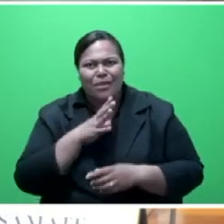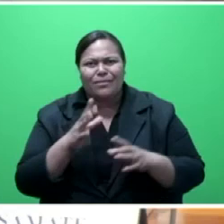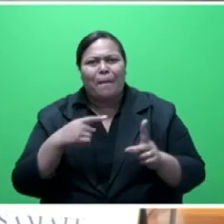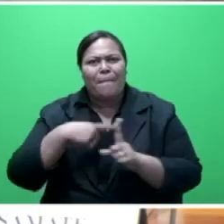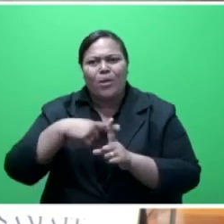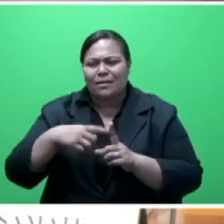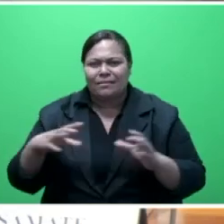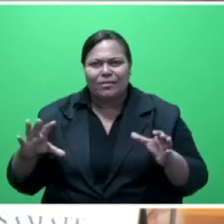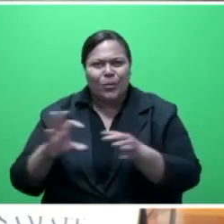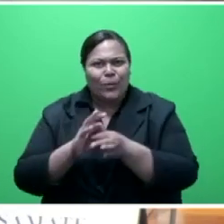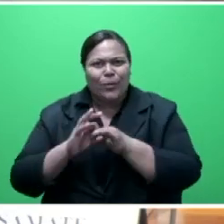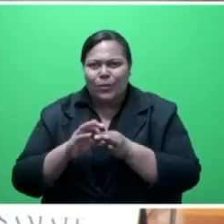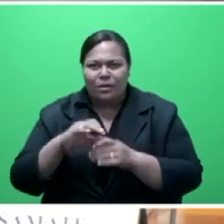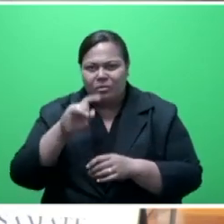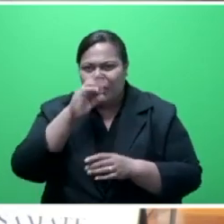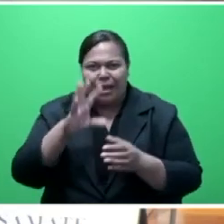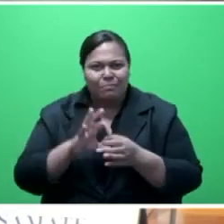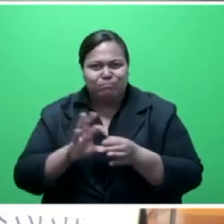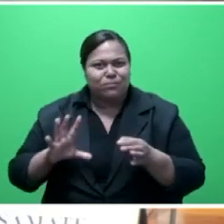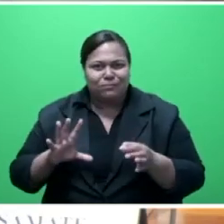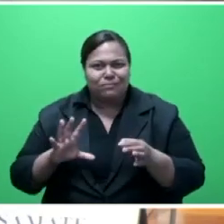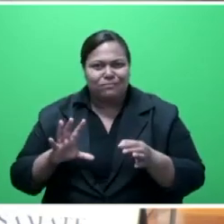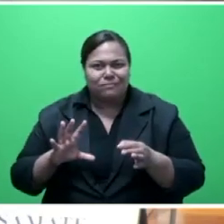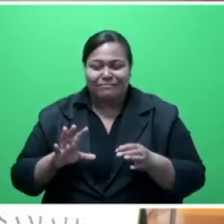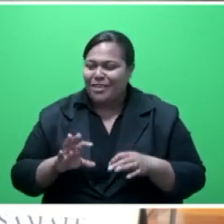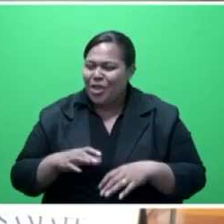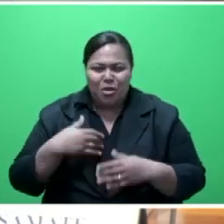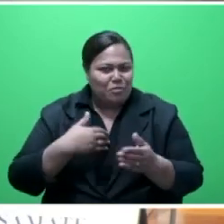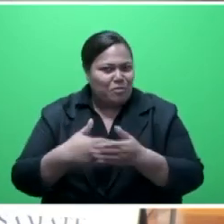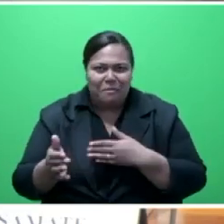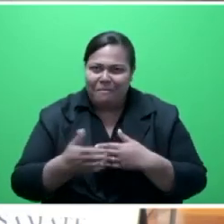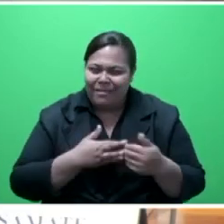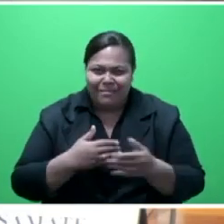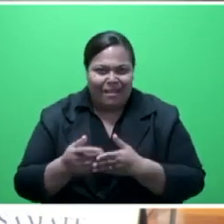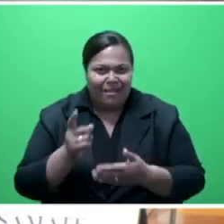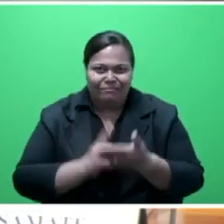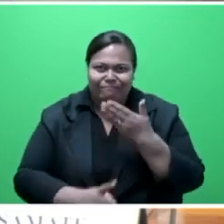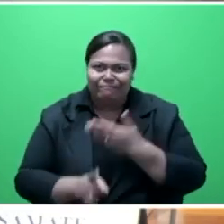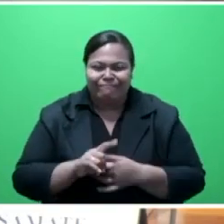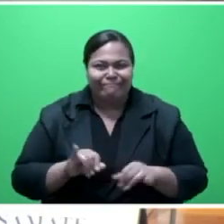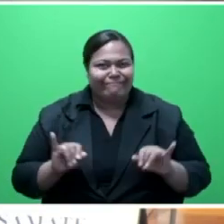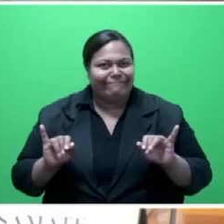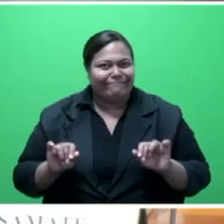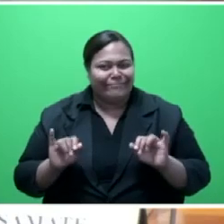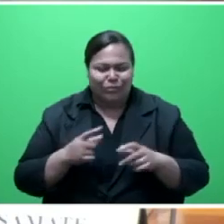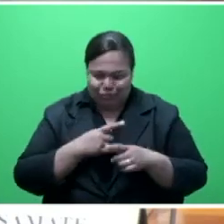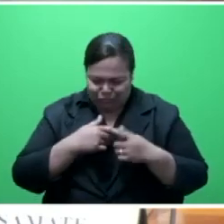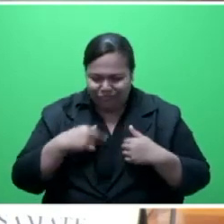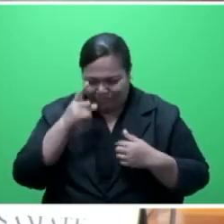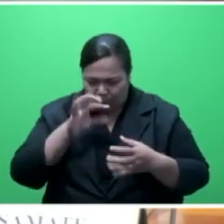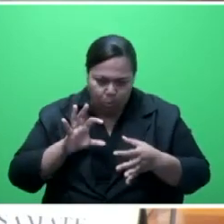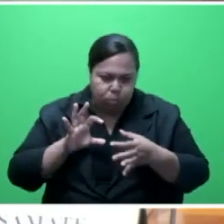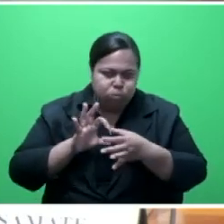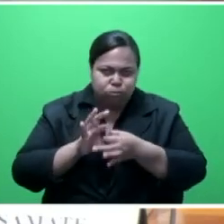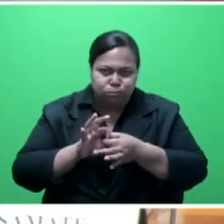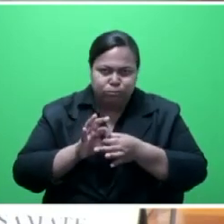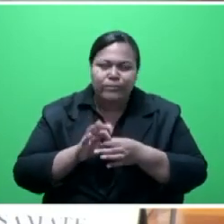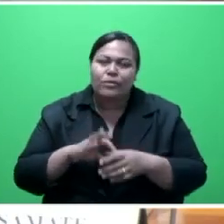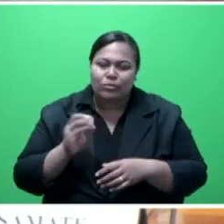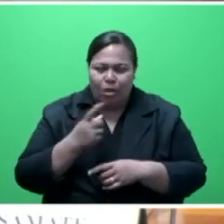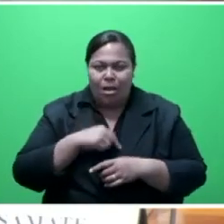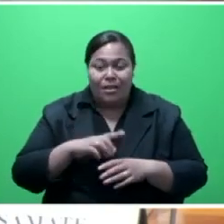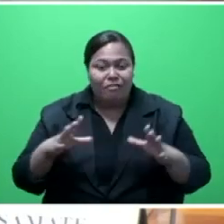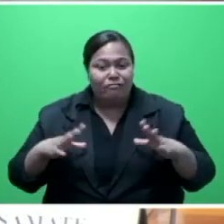broken, not by any crisis and not by anyone betting against us. Together, we can build a more liberal economy,